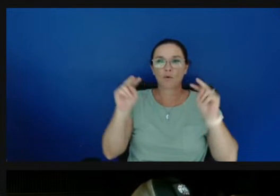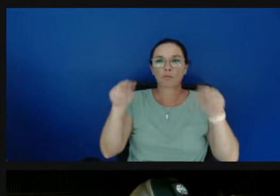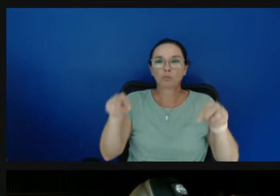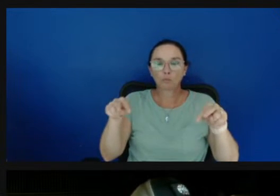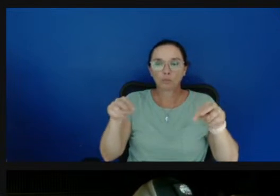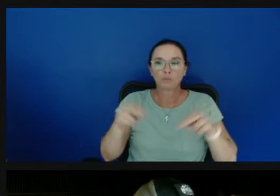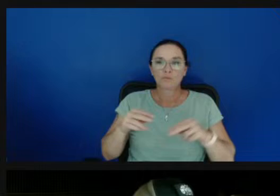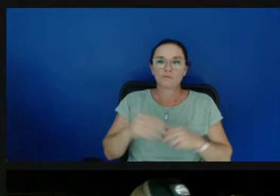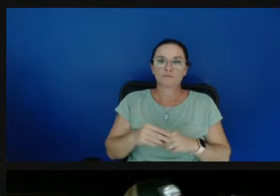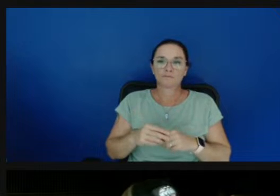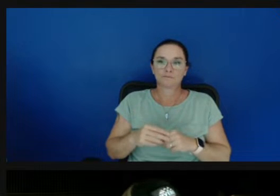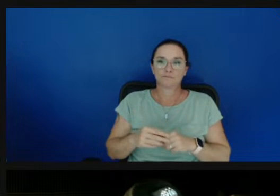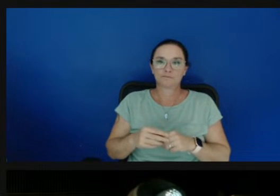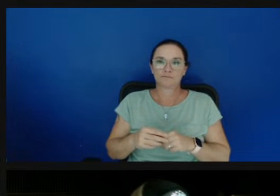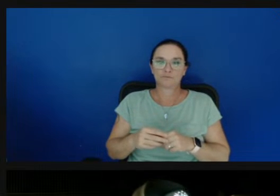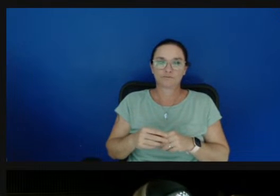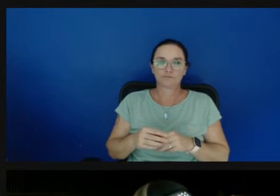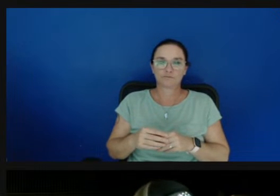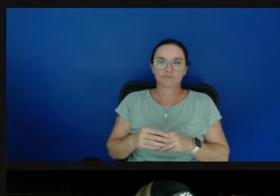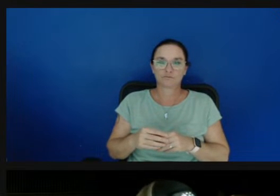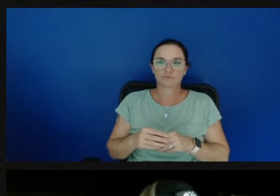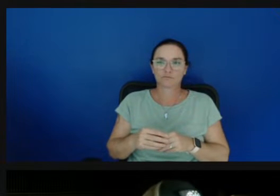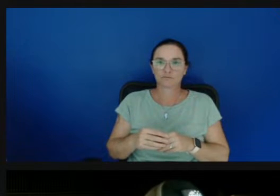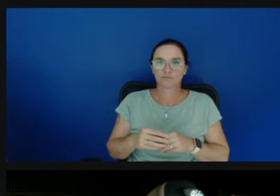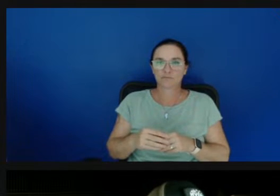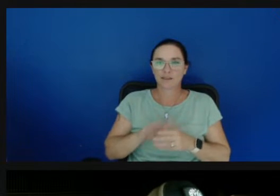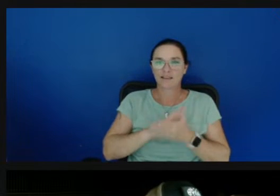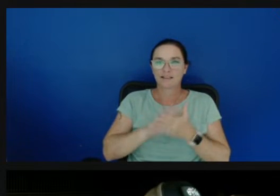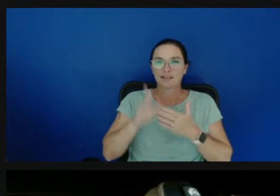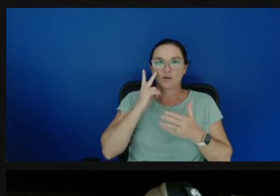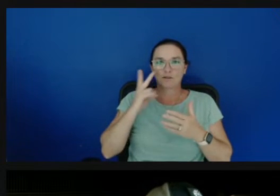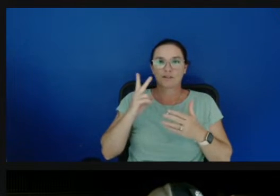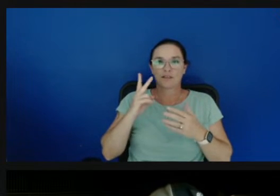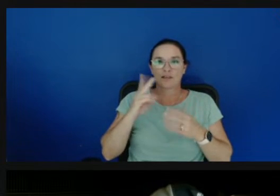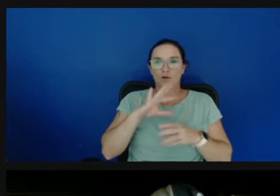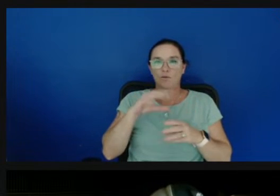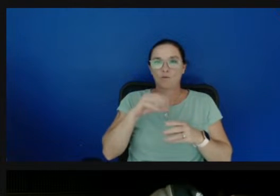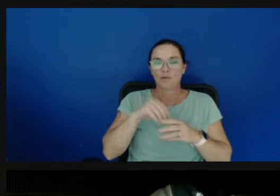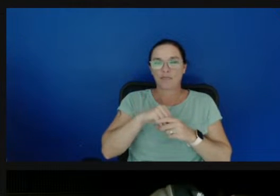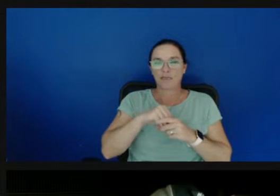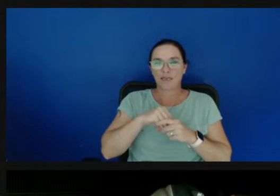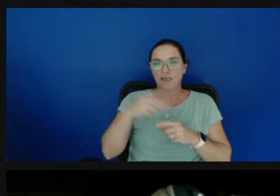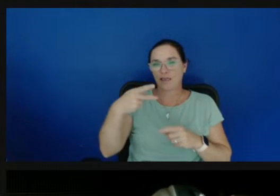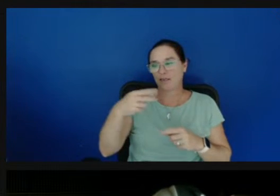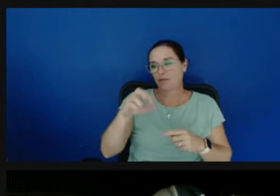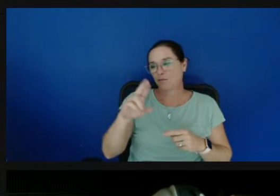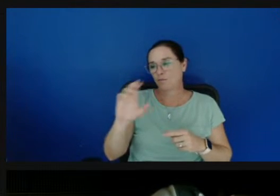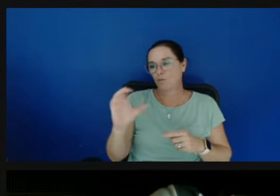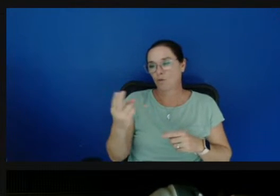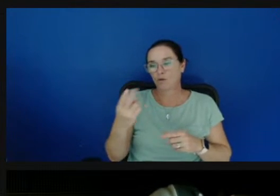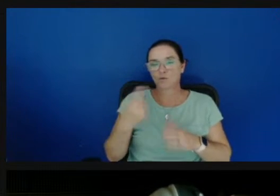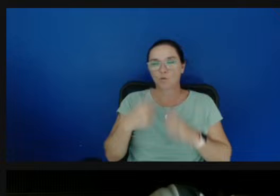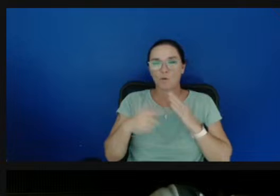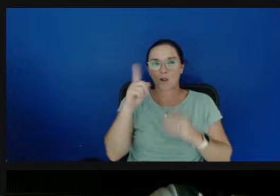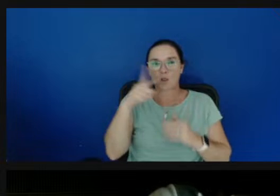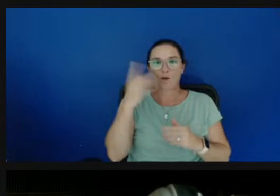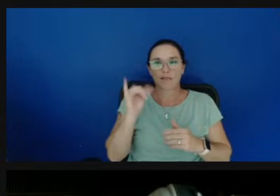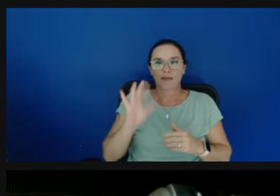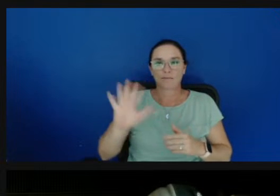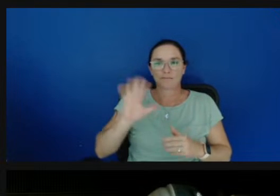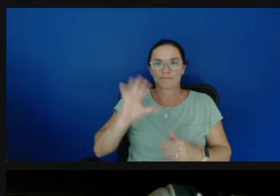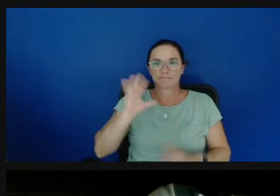the explosion in the crater. But this is nice to see the shot from within the porch itself, what that looked like back then.